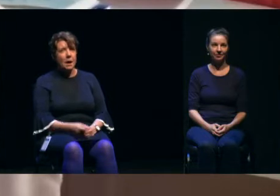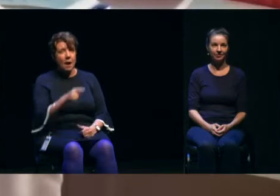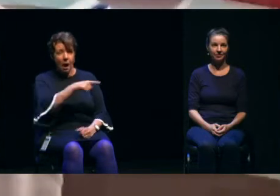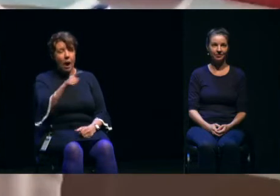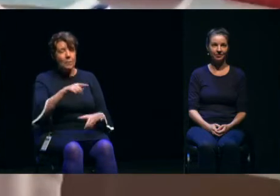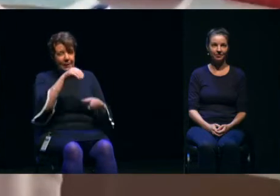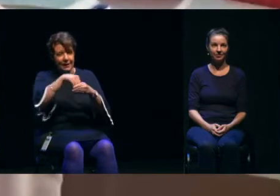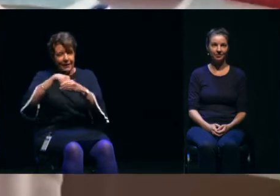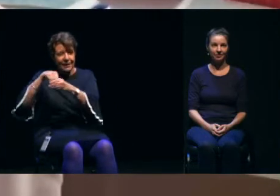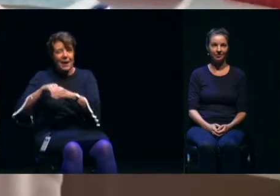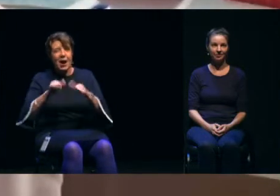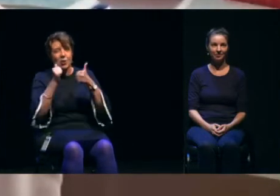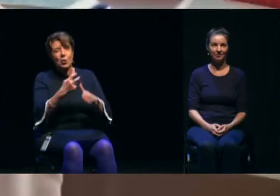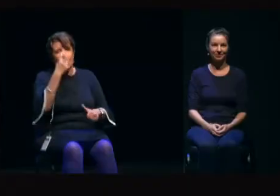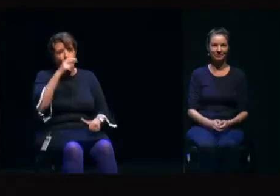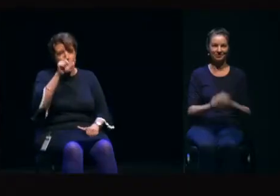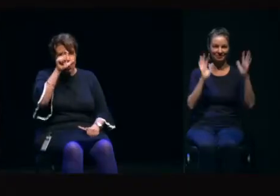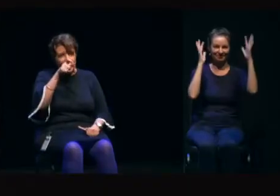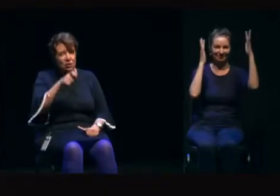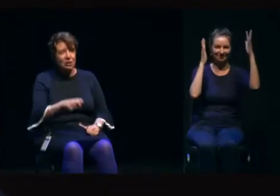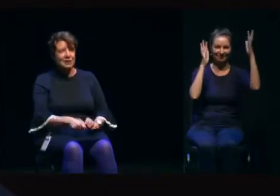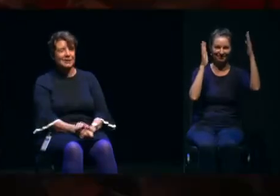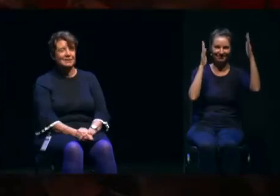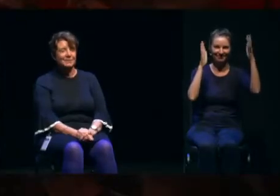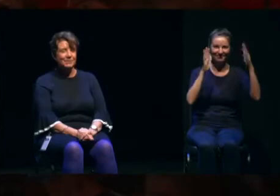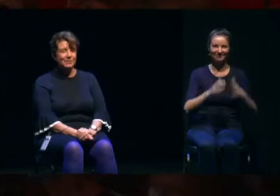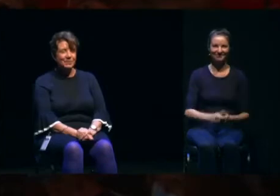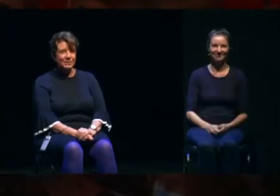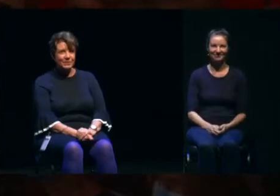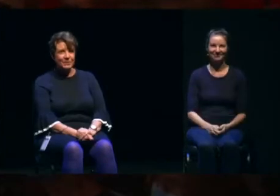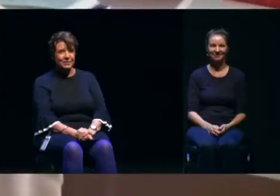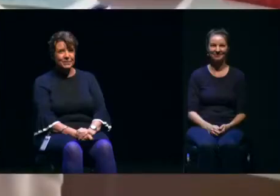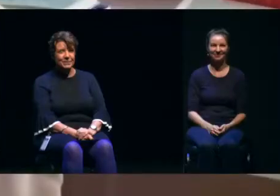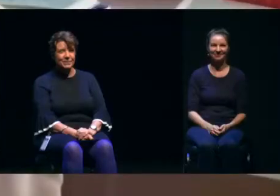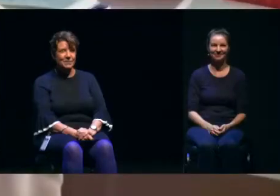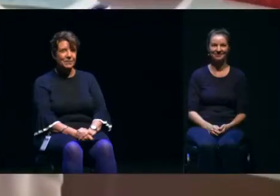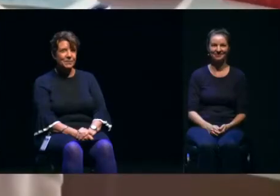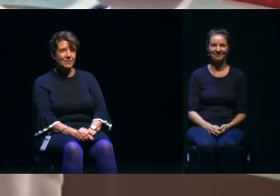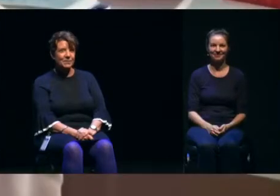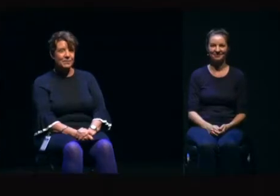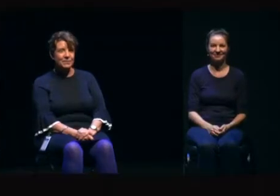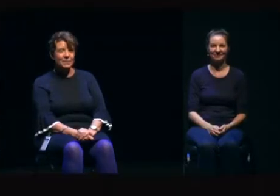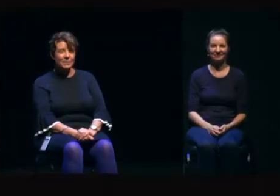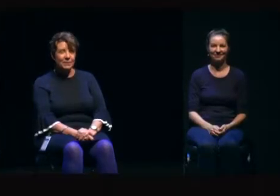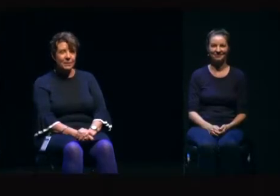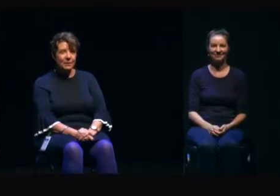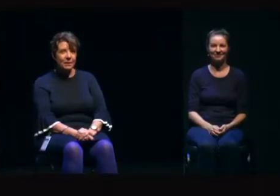old witches. And I wish we would be all connected doing good. That is more